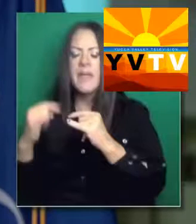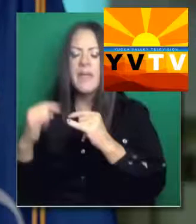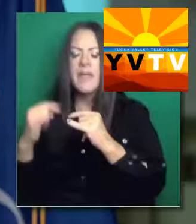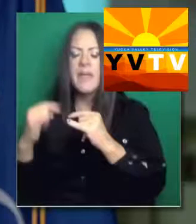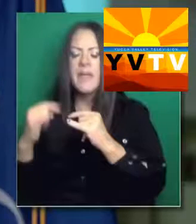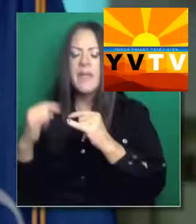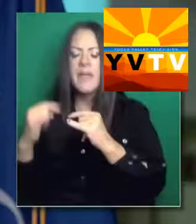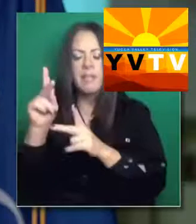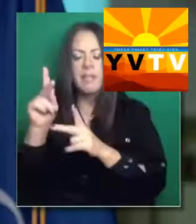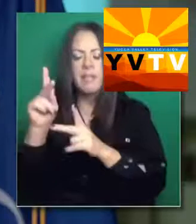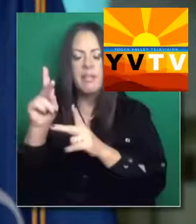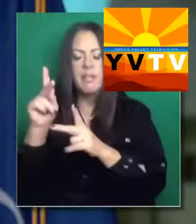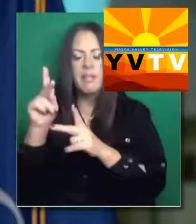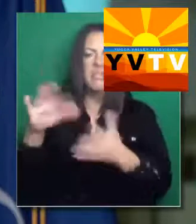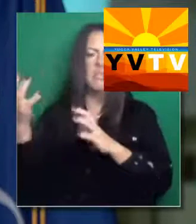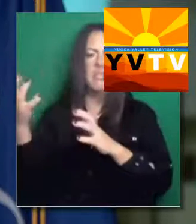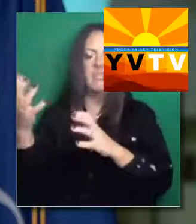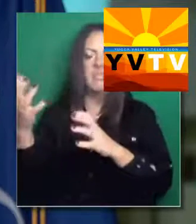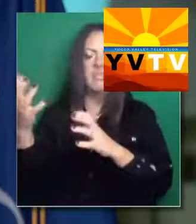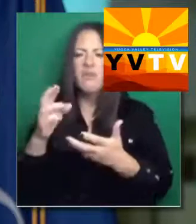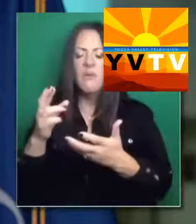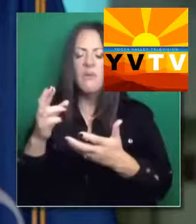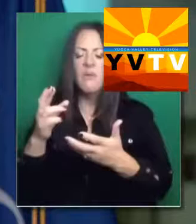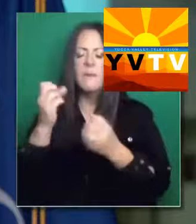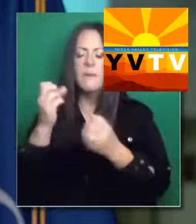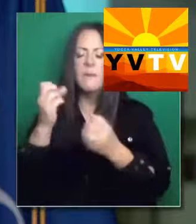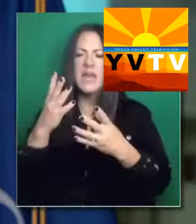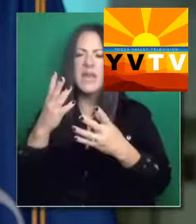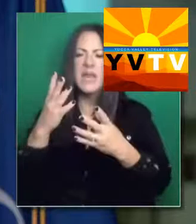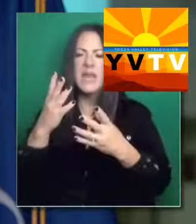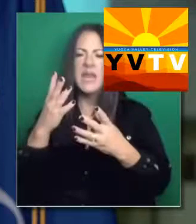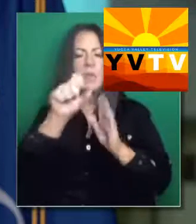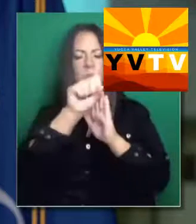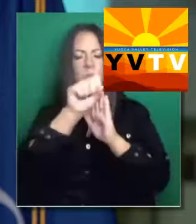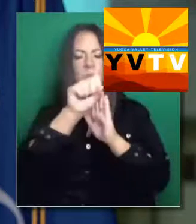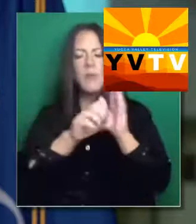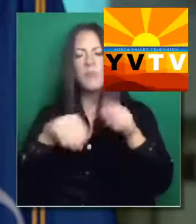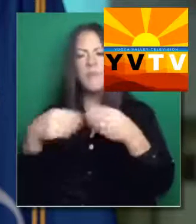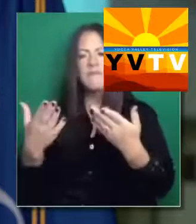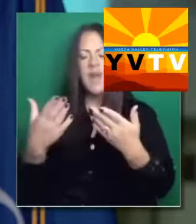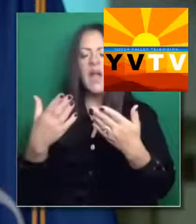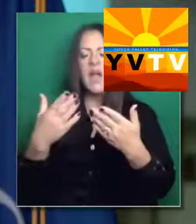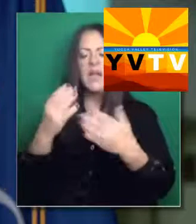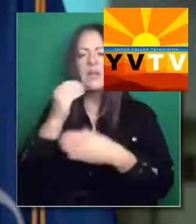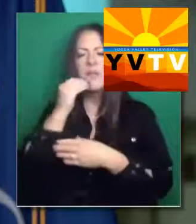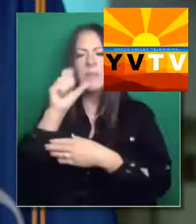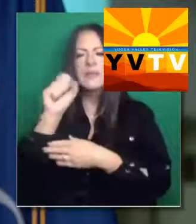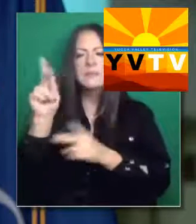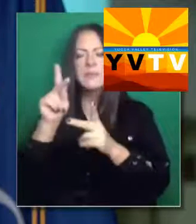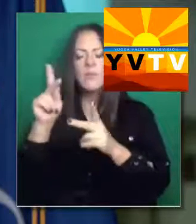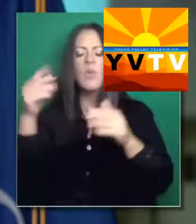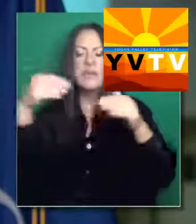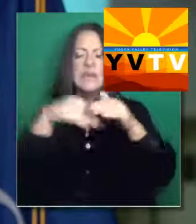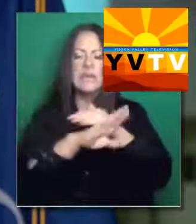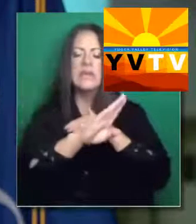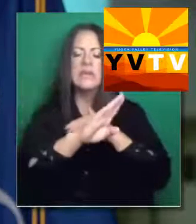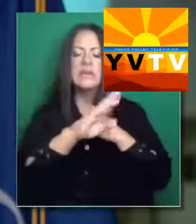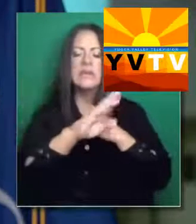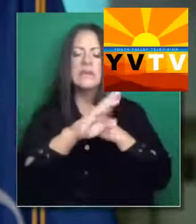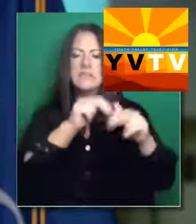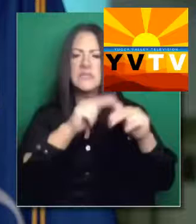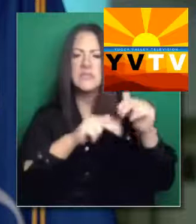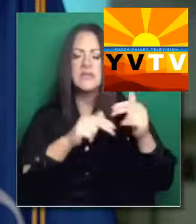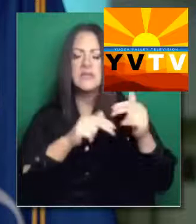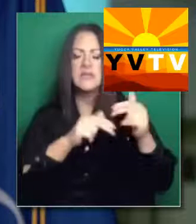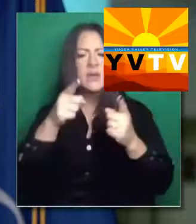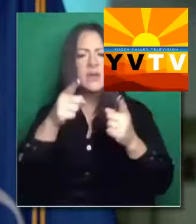of the non-congregate facilities that the state has helped provide. And so I just wanted to ask you, is there any other help on the horizon